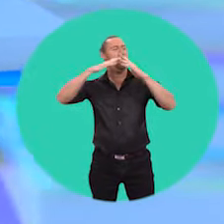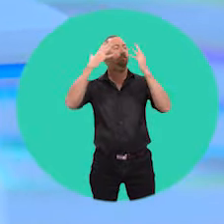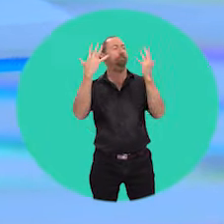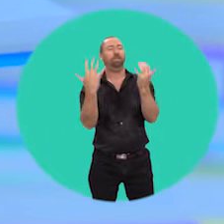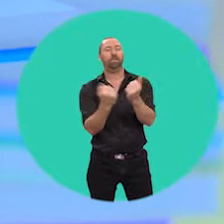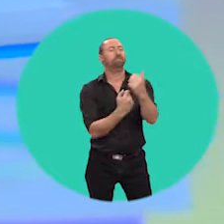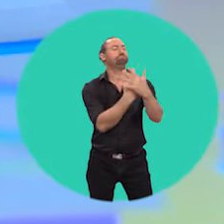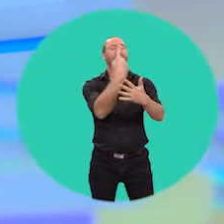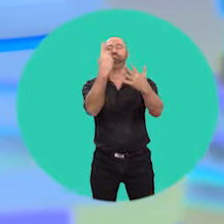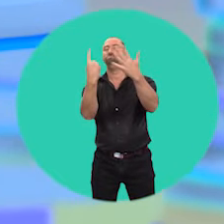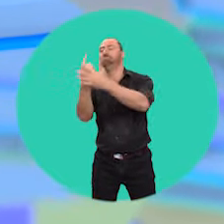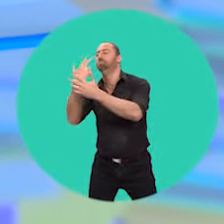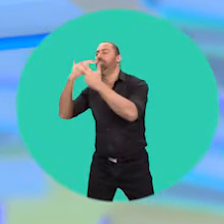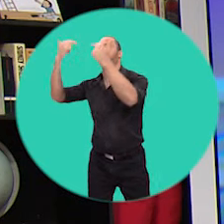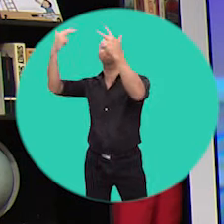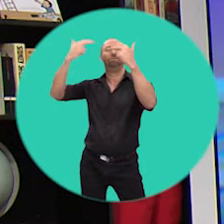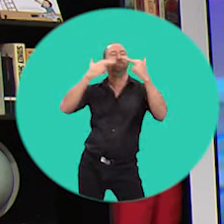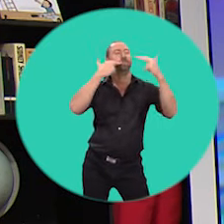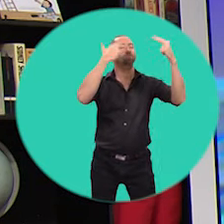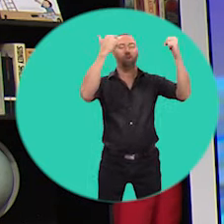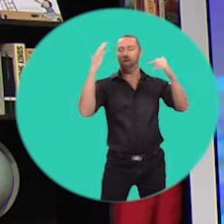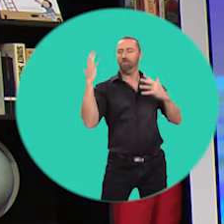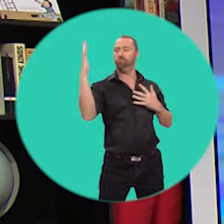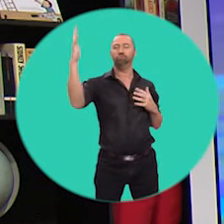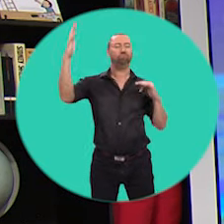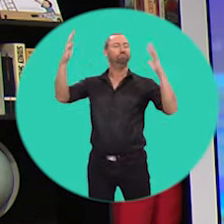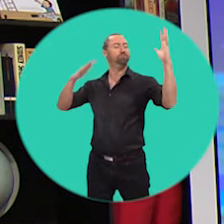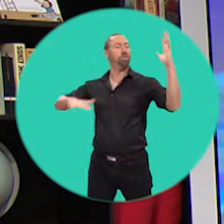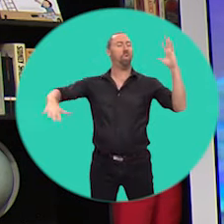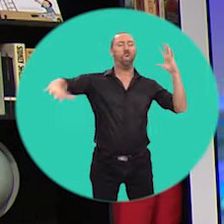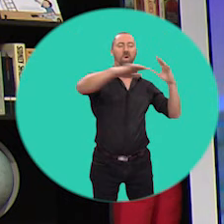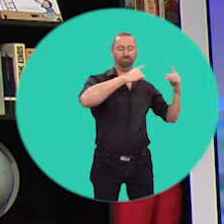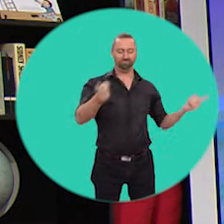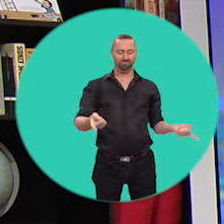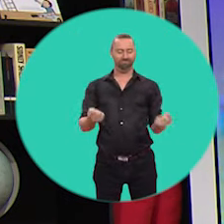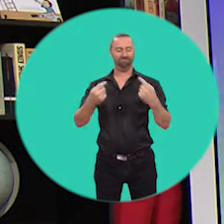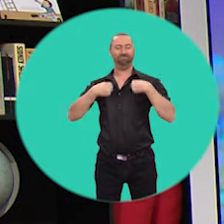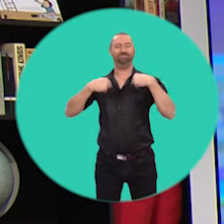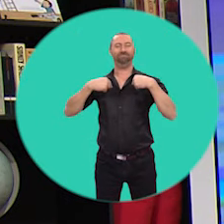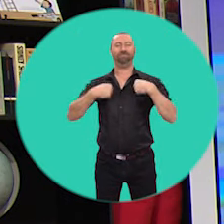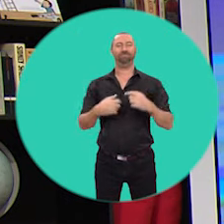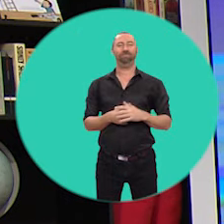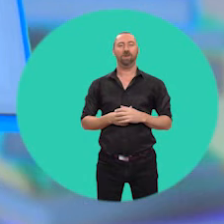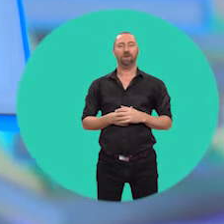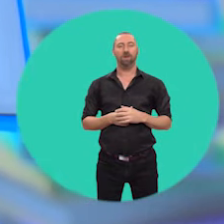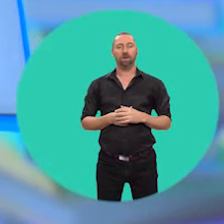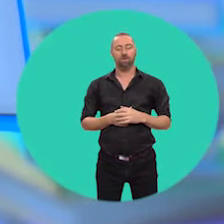song of every animal in the bush," Leonard said proudly. Then his voice became